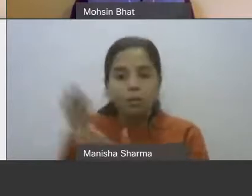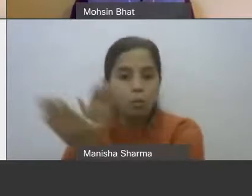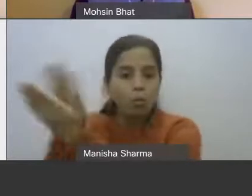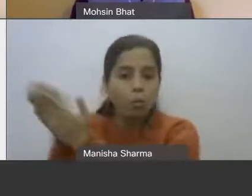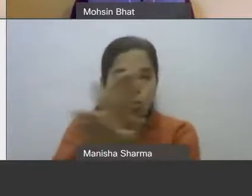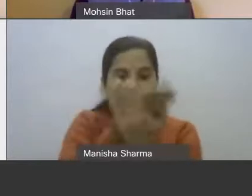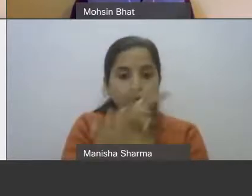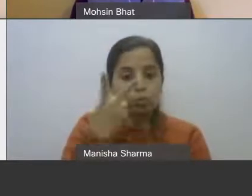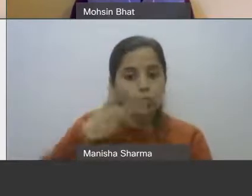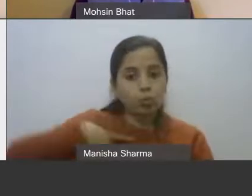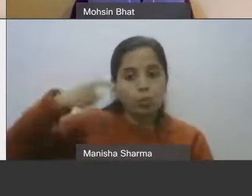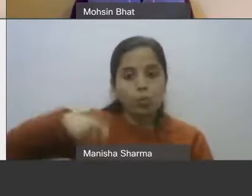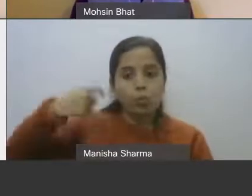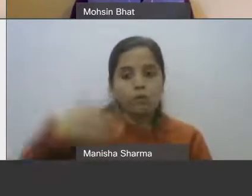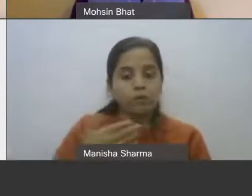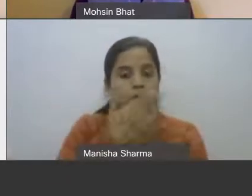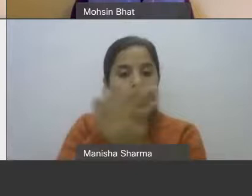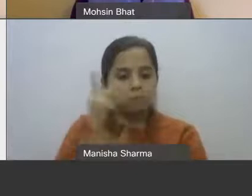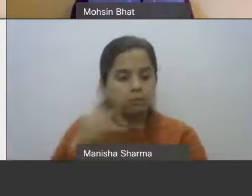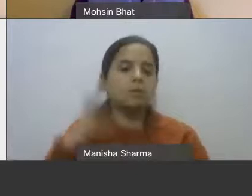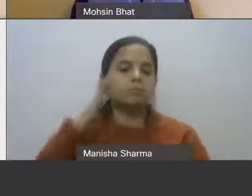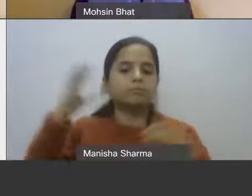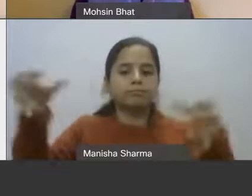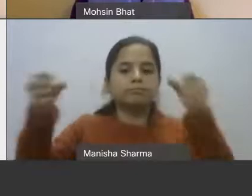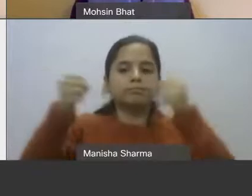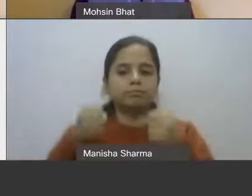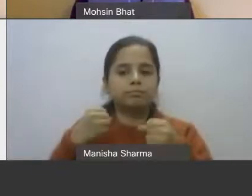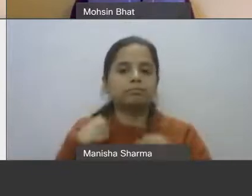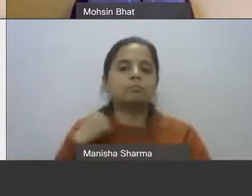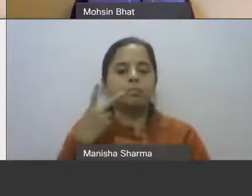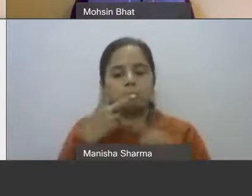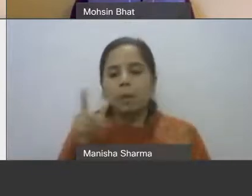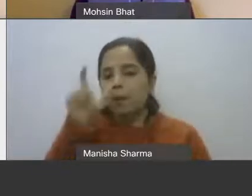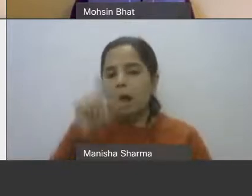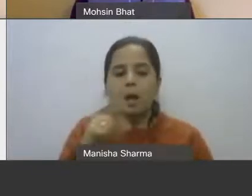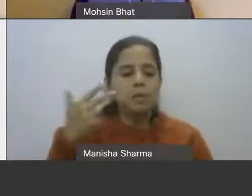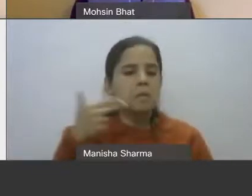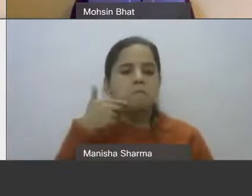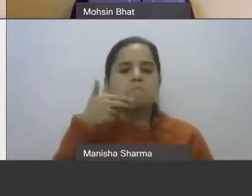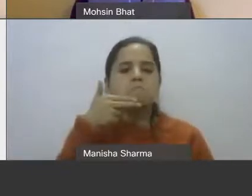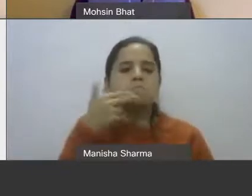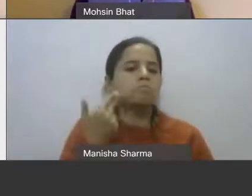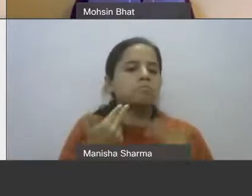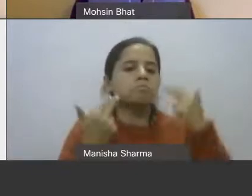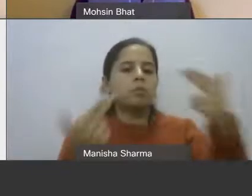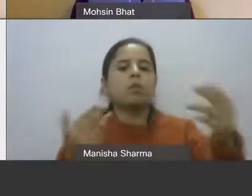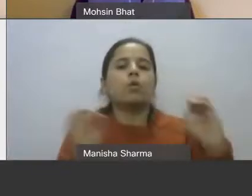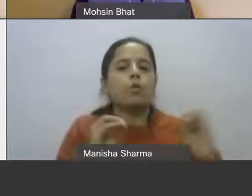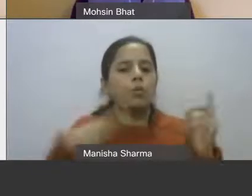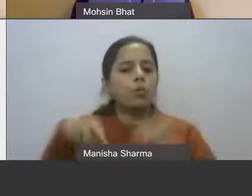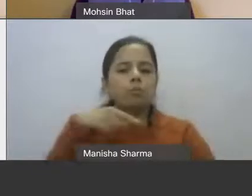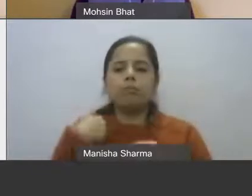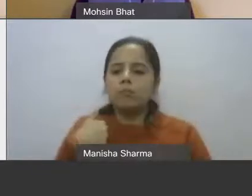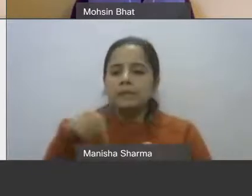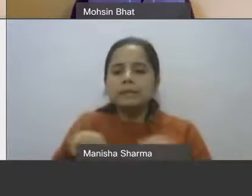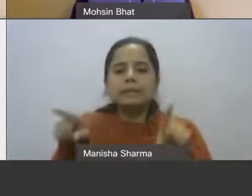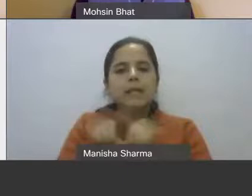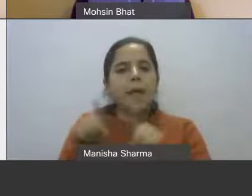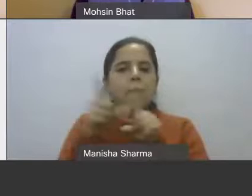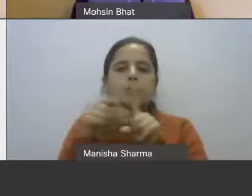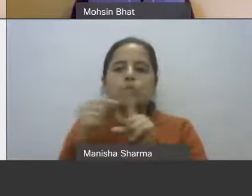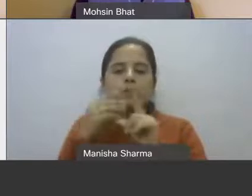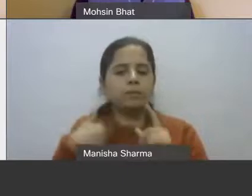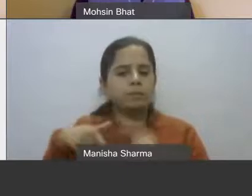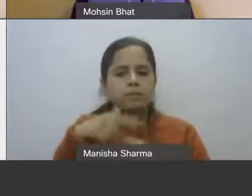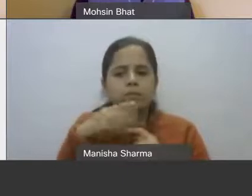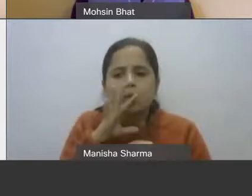is, when it is already supposed to be hearing a matter that others need not be mentioning or talking about it, because that's precisely what we are doing here in a way.